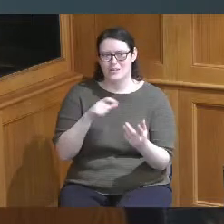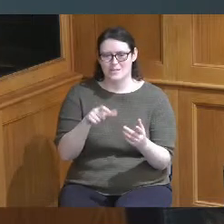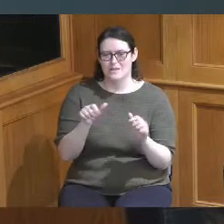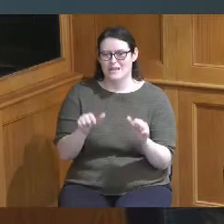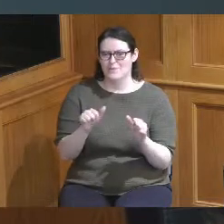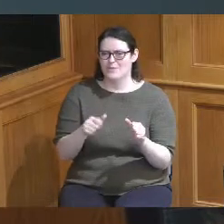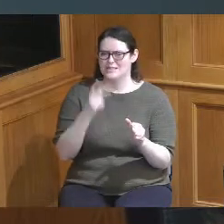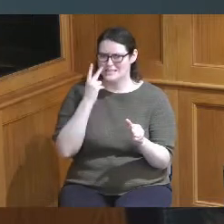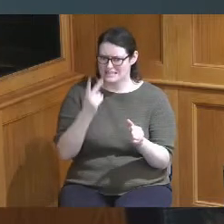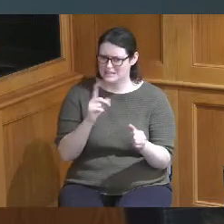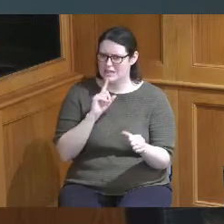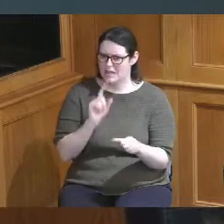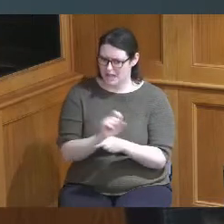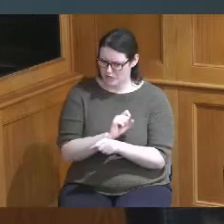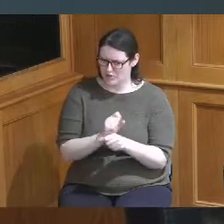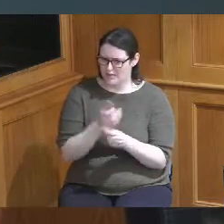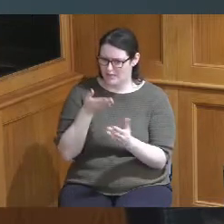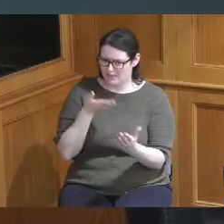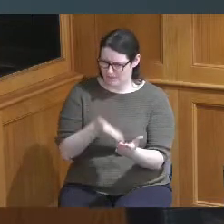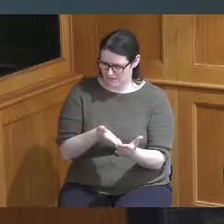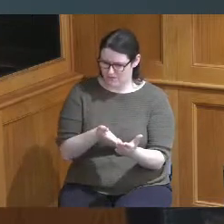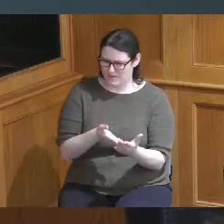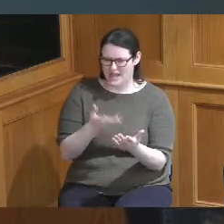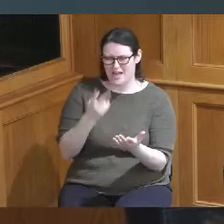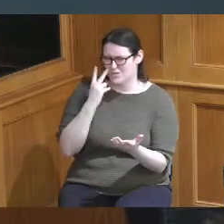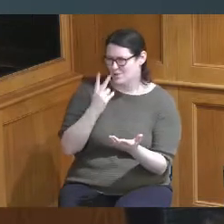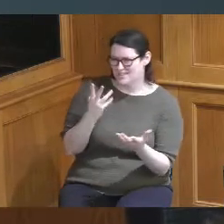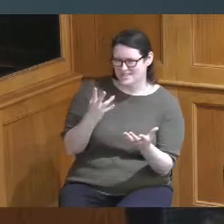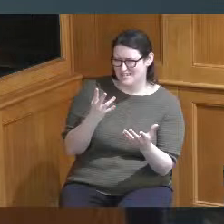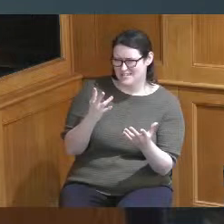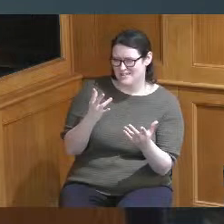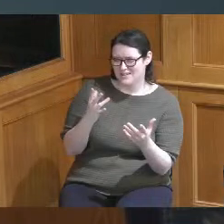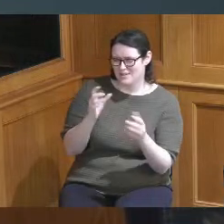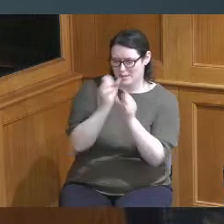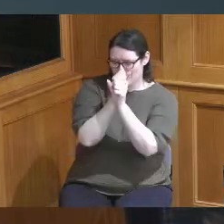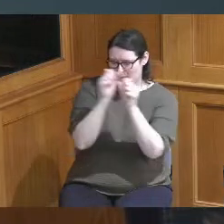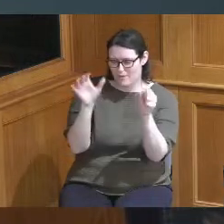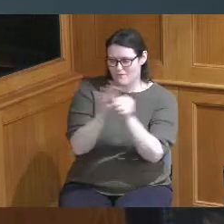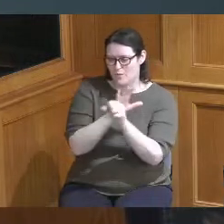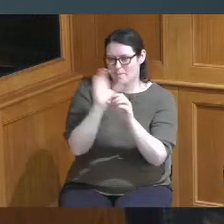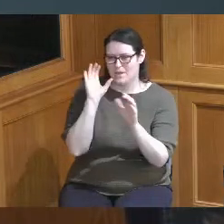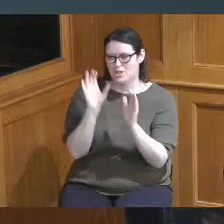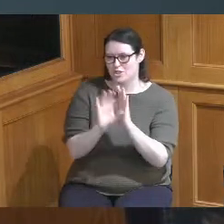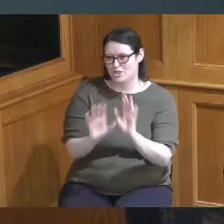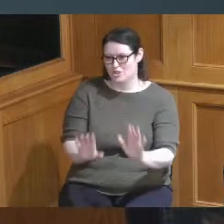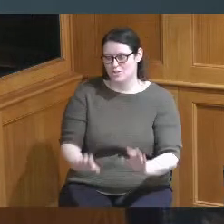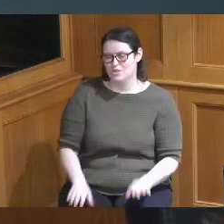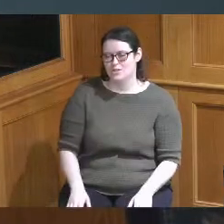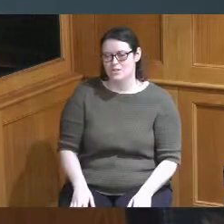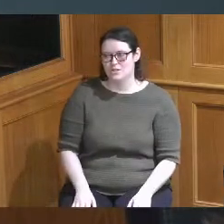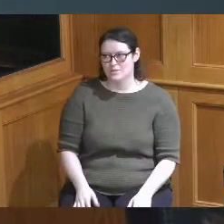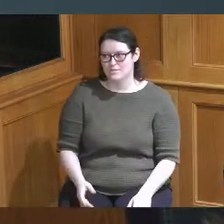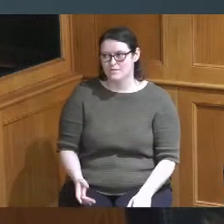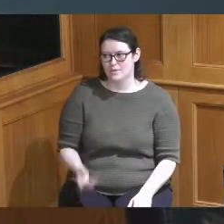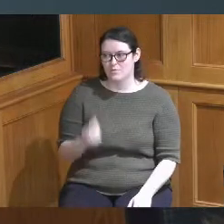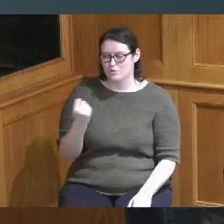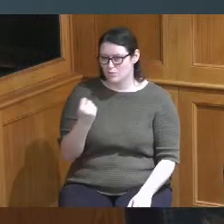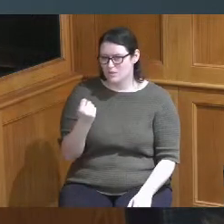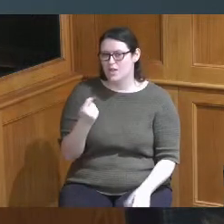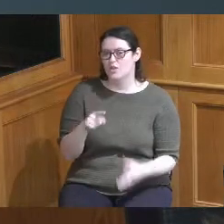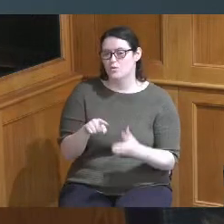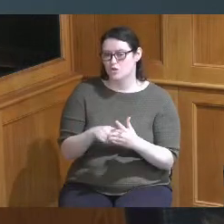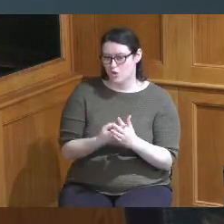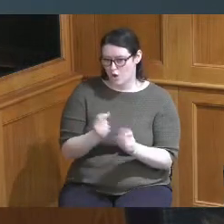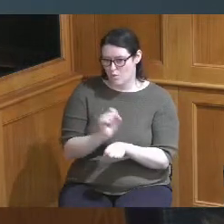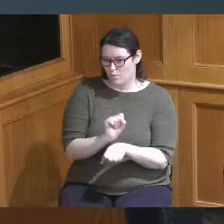our hands around it, at least for me, to be able to, so I can see the total picture. So those are some things I know Tuesday you're starting to work on,